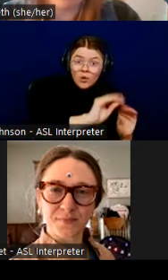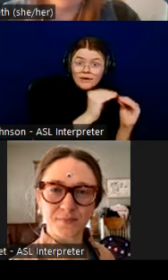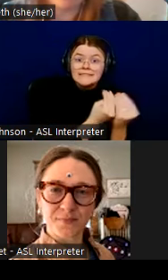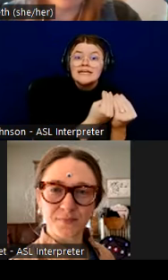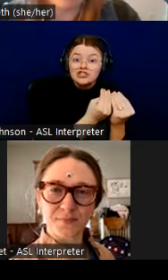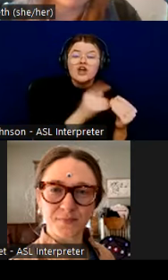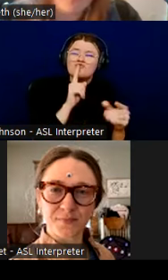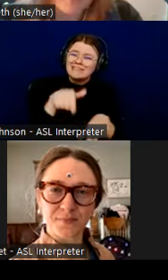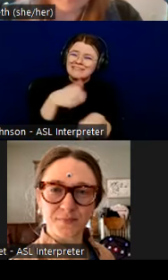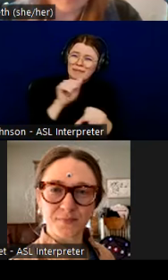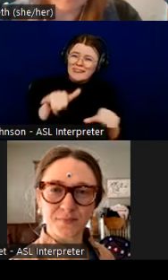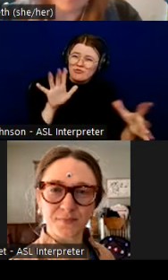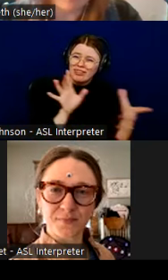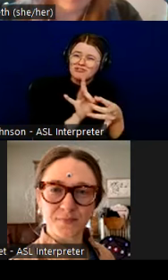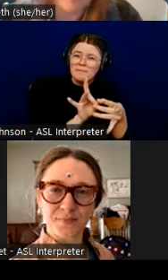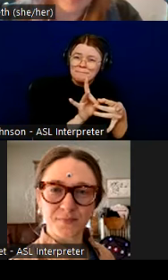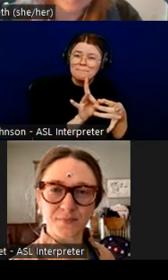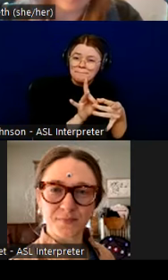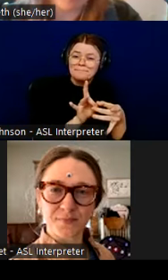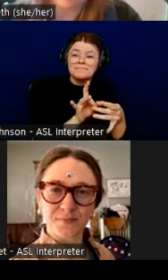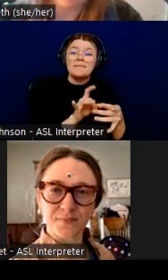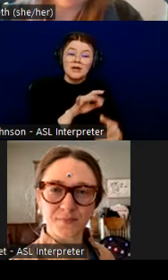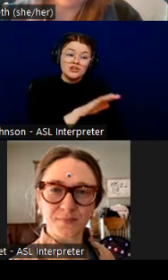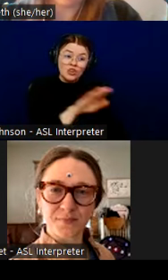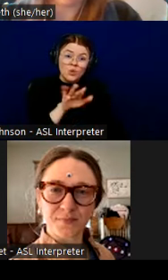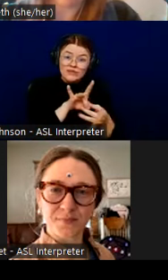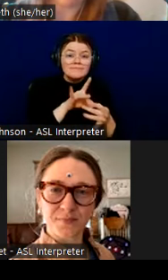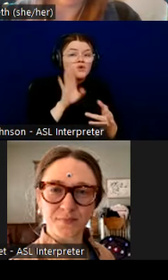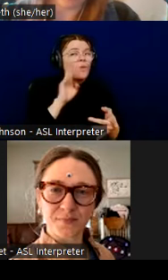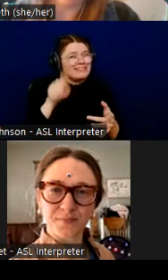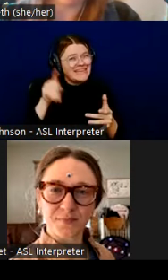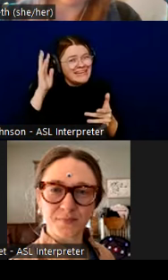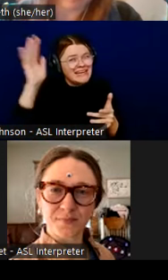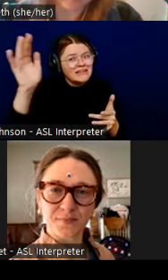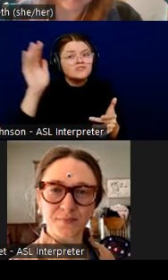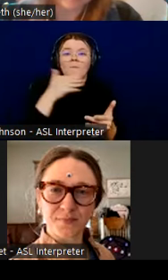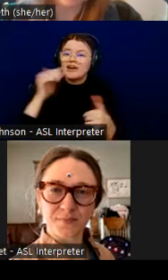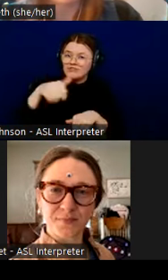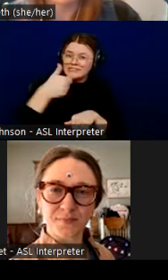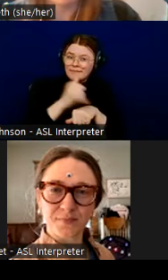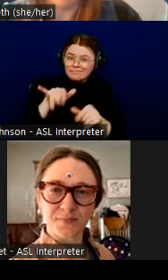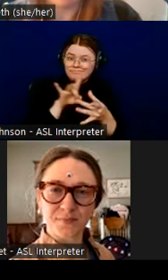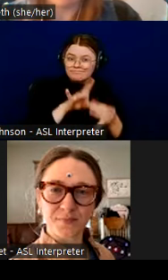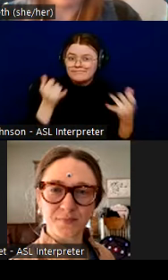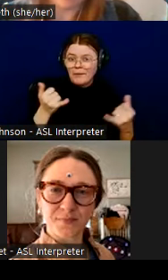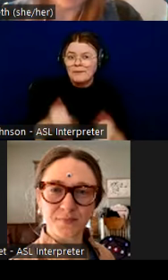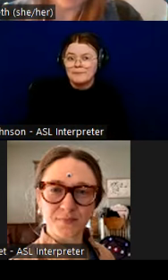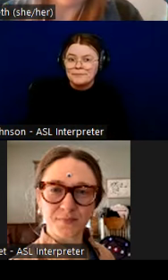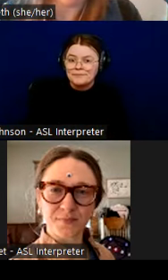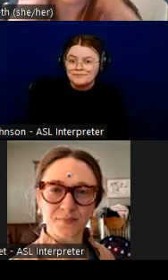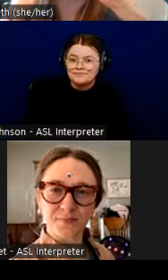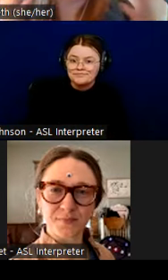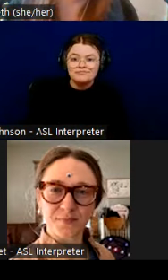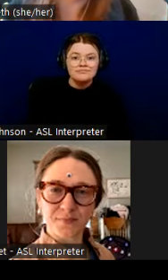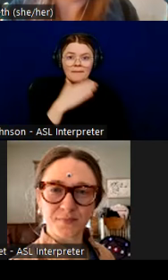relationships, because you're going to need them at some point. It's best to just do the groundwork now before you need it, than to need